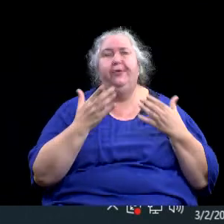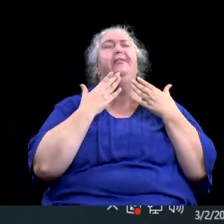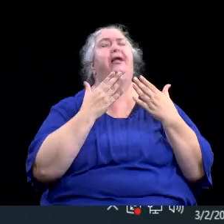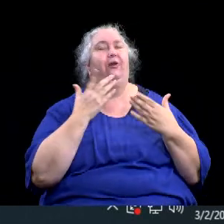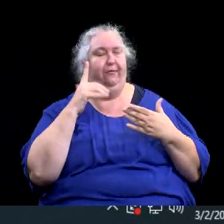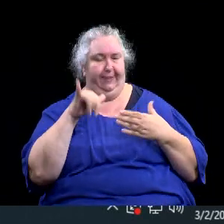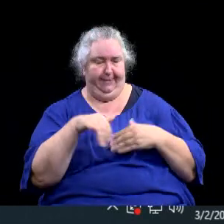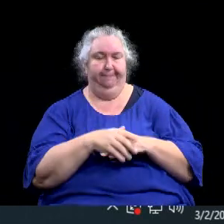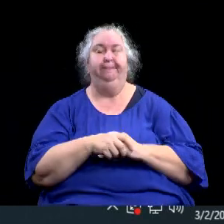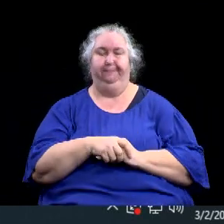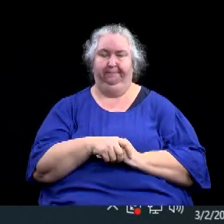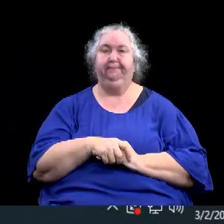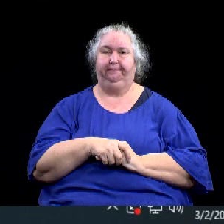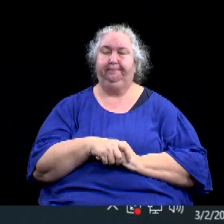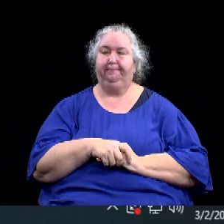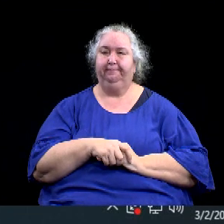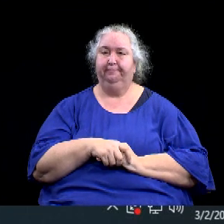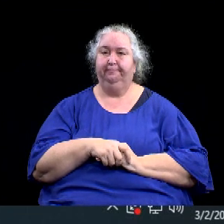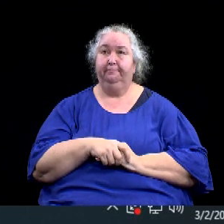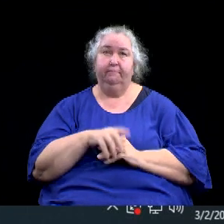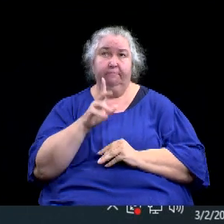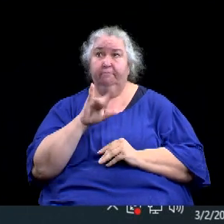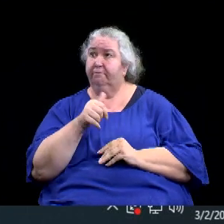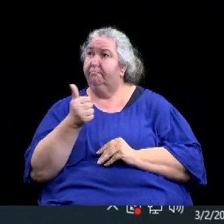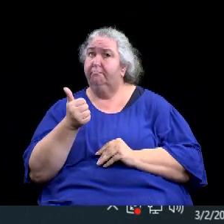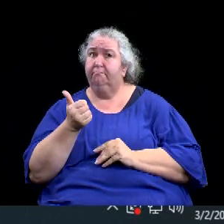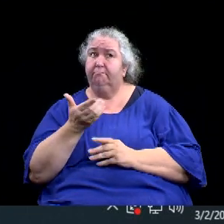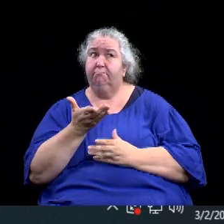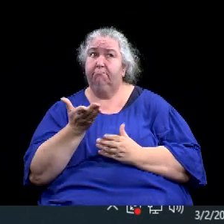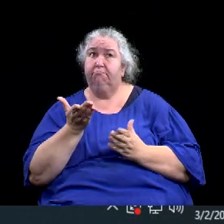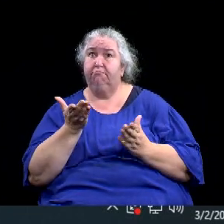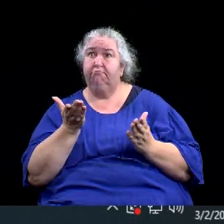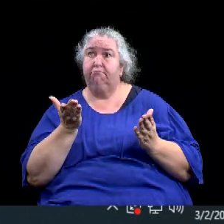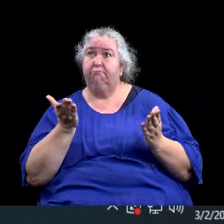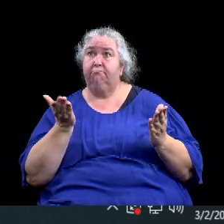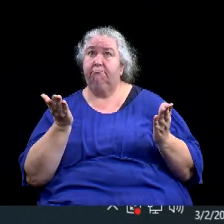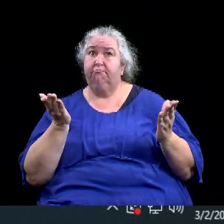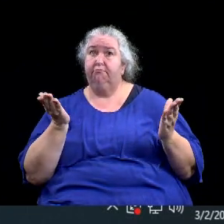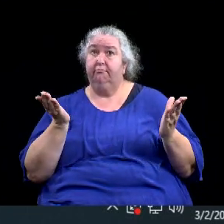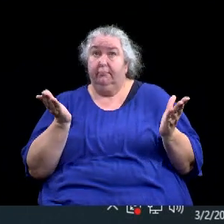Anything else? All right. Are there any requests for future agenda items?